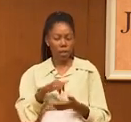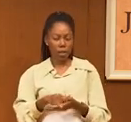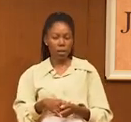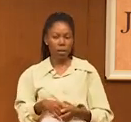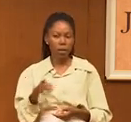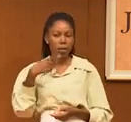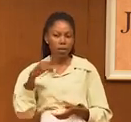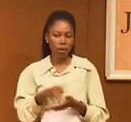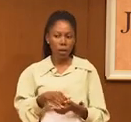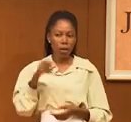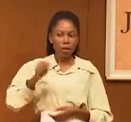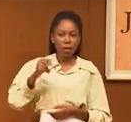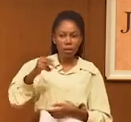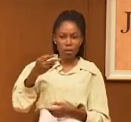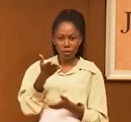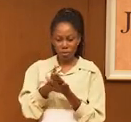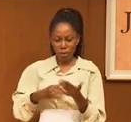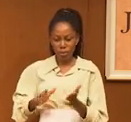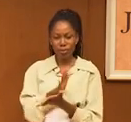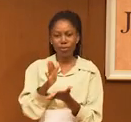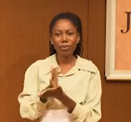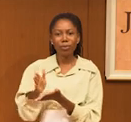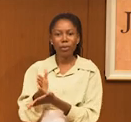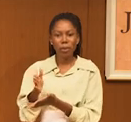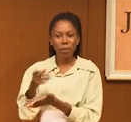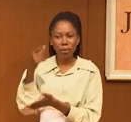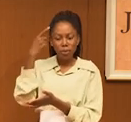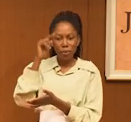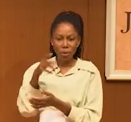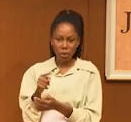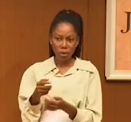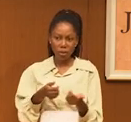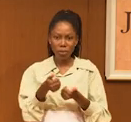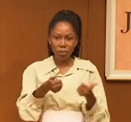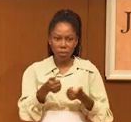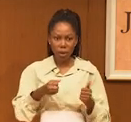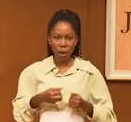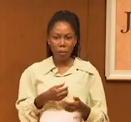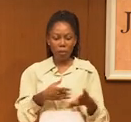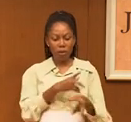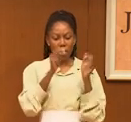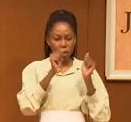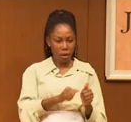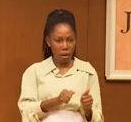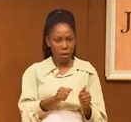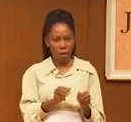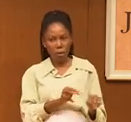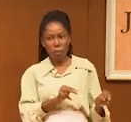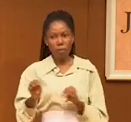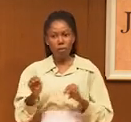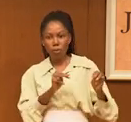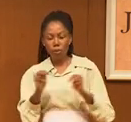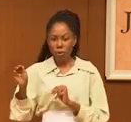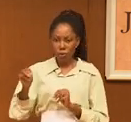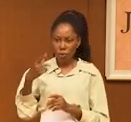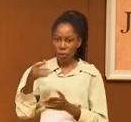some papers for the car and some other things like that before he can take the car outside. He now said I should